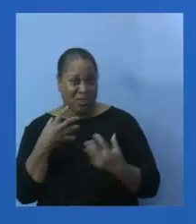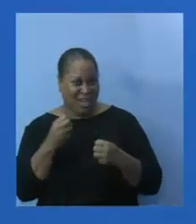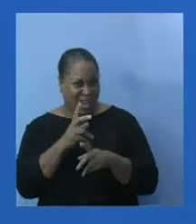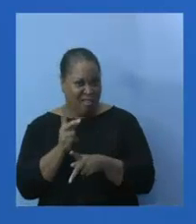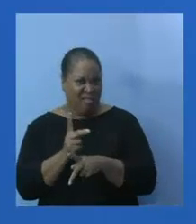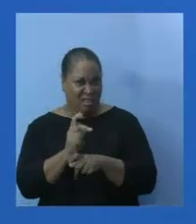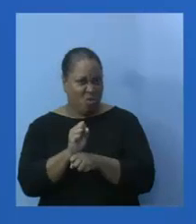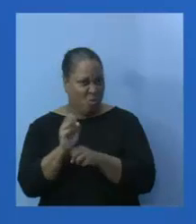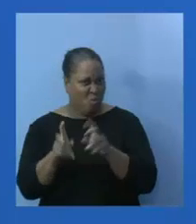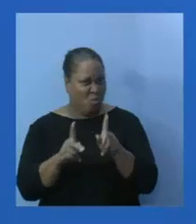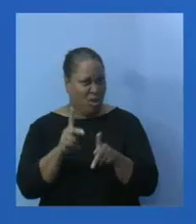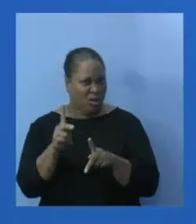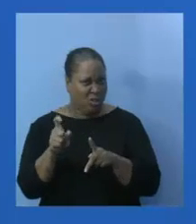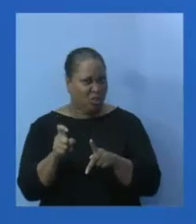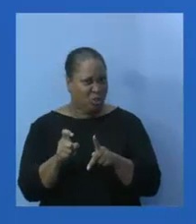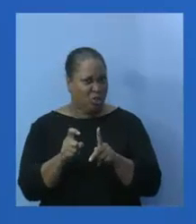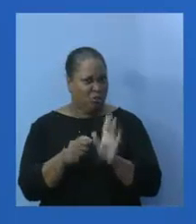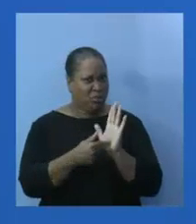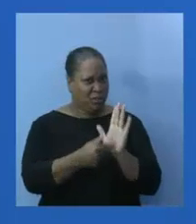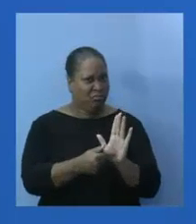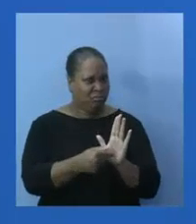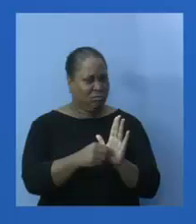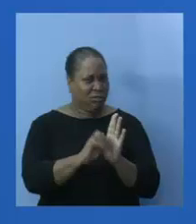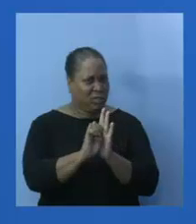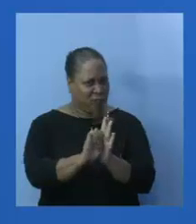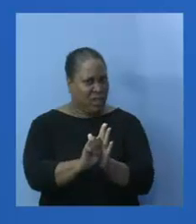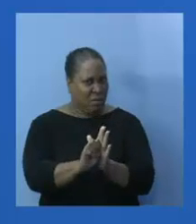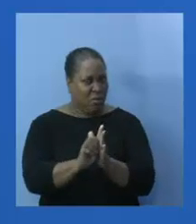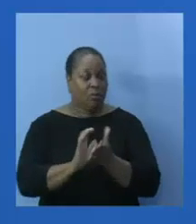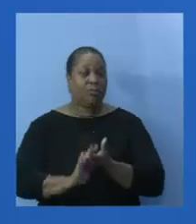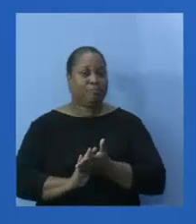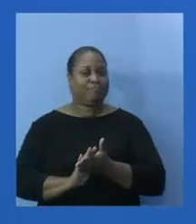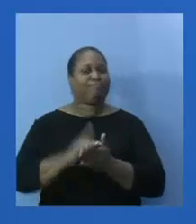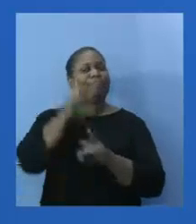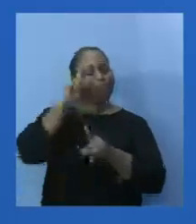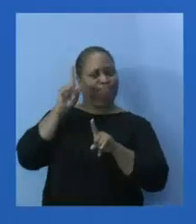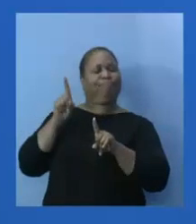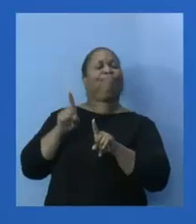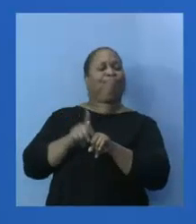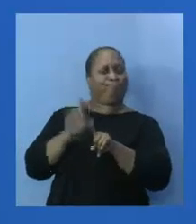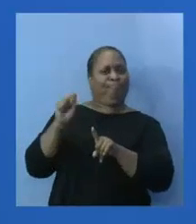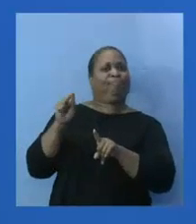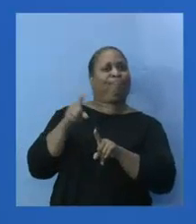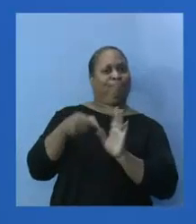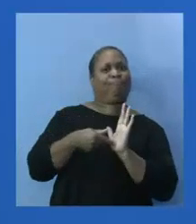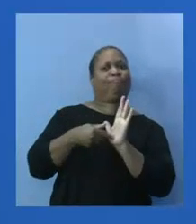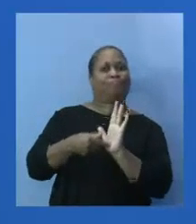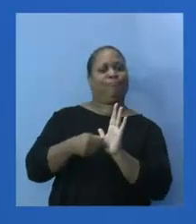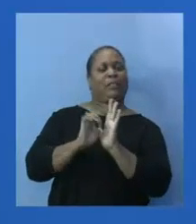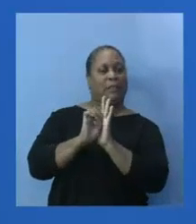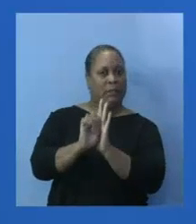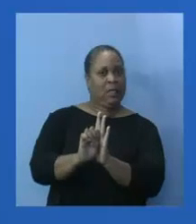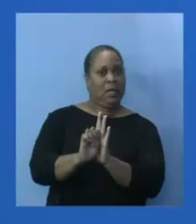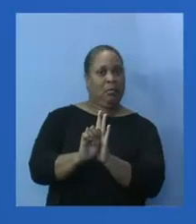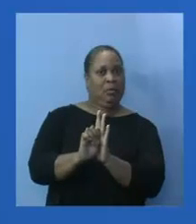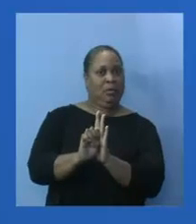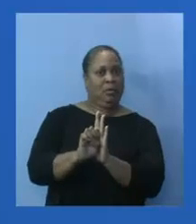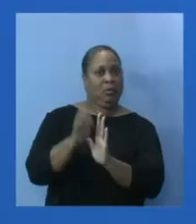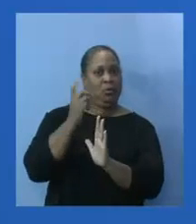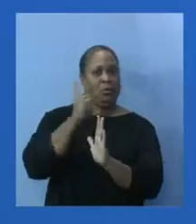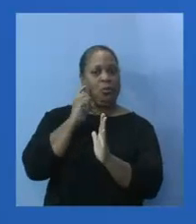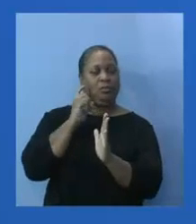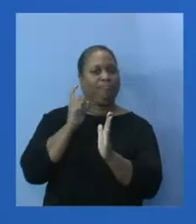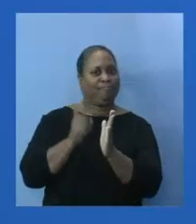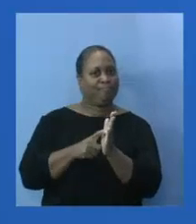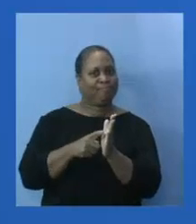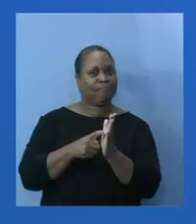workers be leading by example? I agree with you. Healthcare workers should be leading by example, and what we've seen in the last week is a number